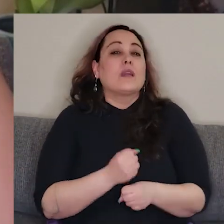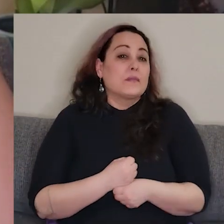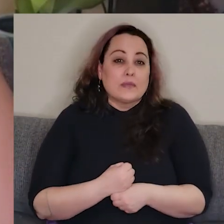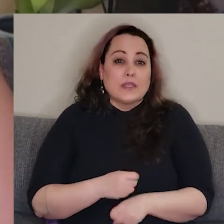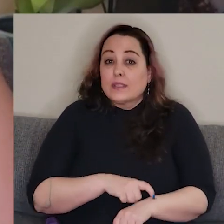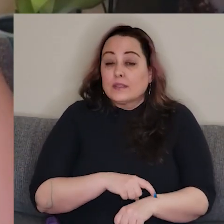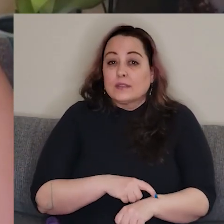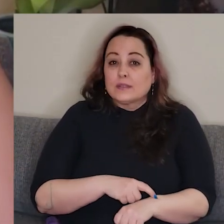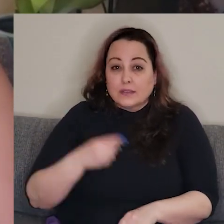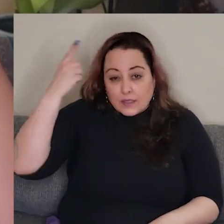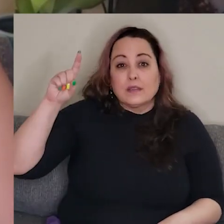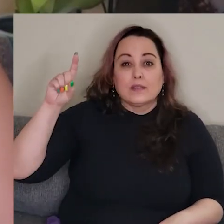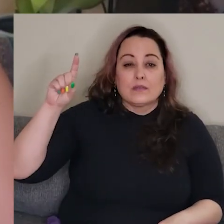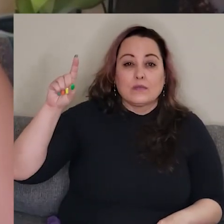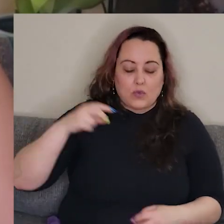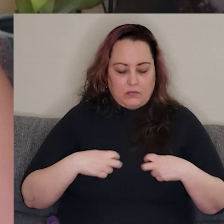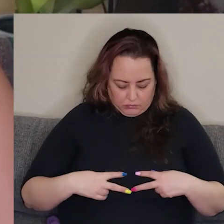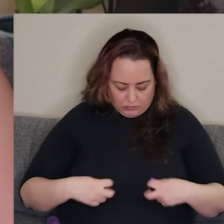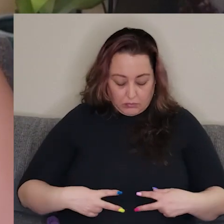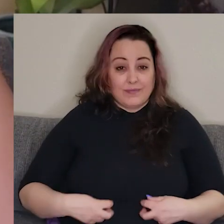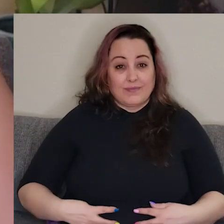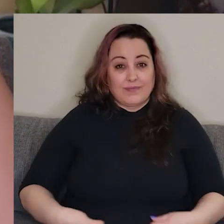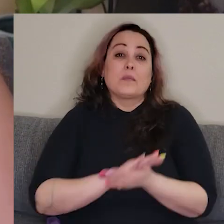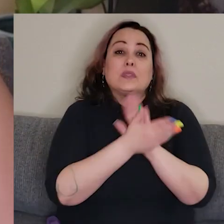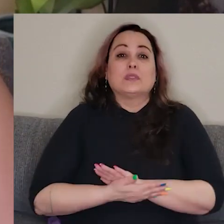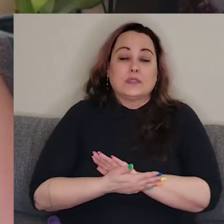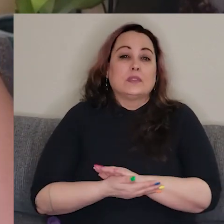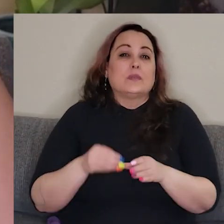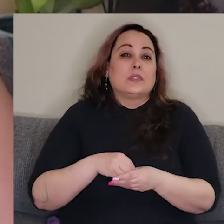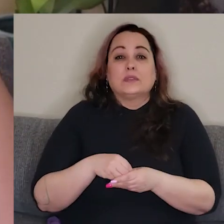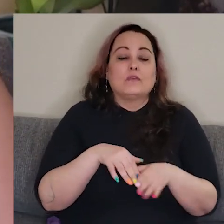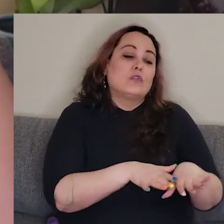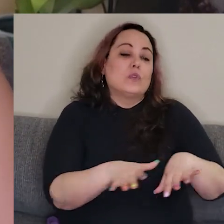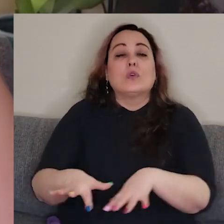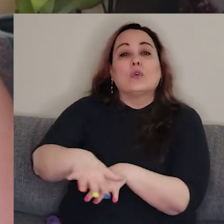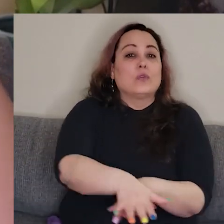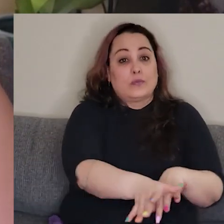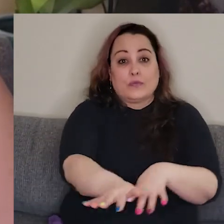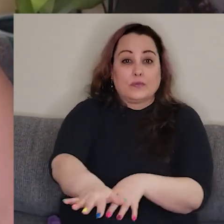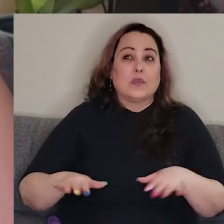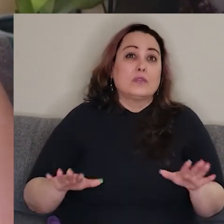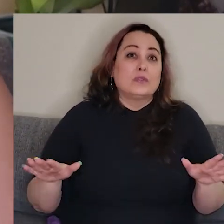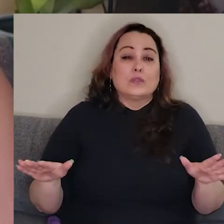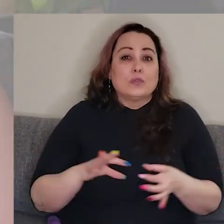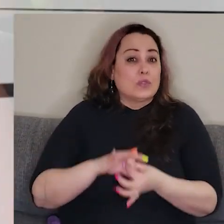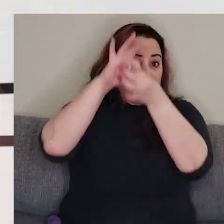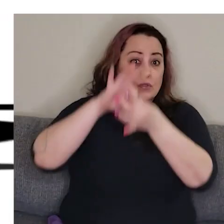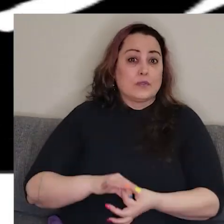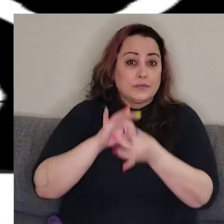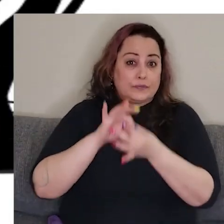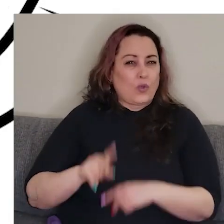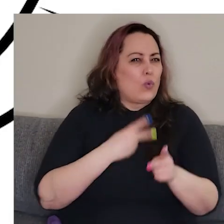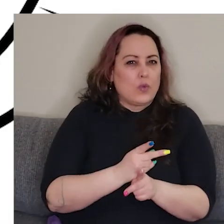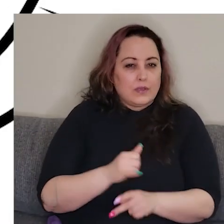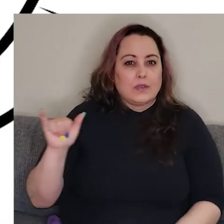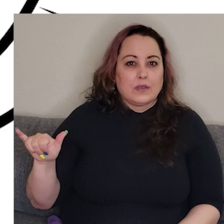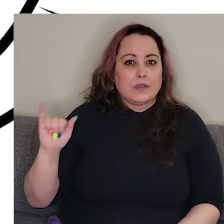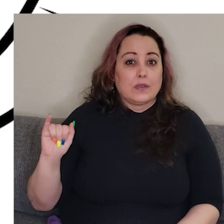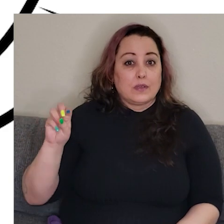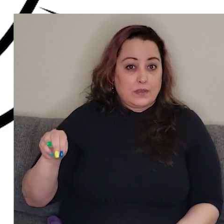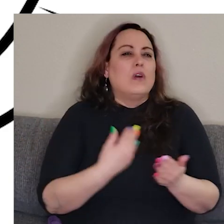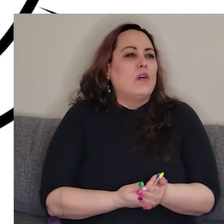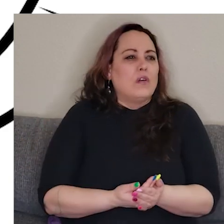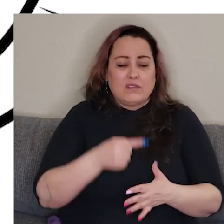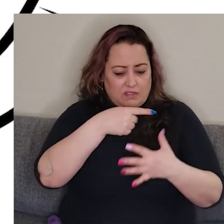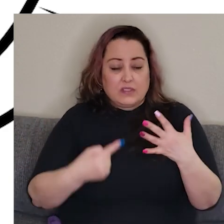relax, slow down, and make time for introspection. And get in flow. Do some yin yoga